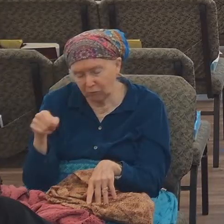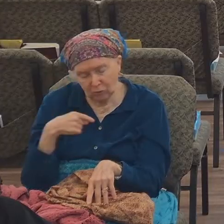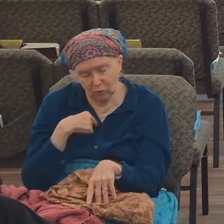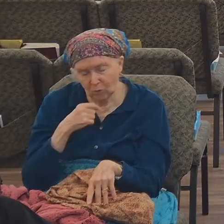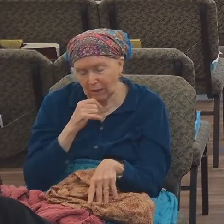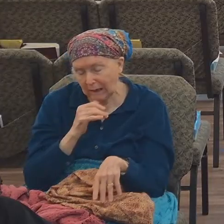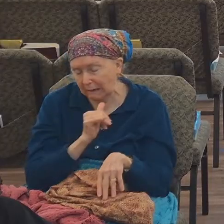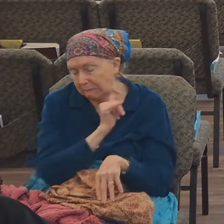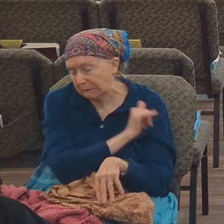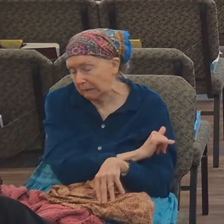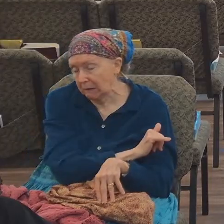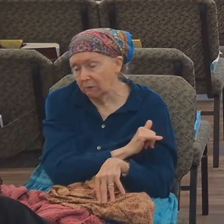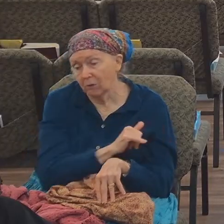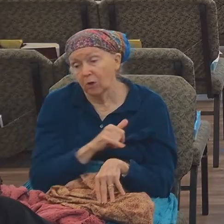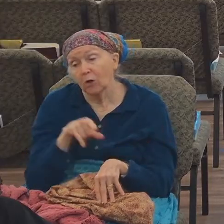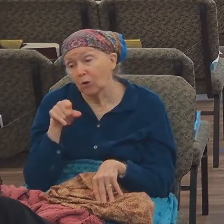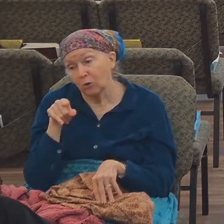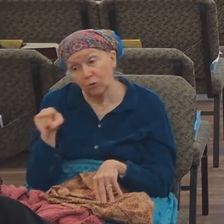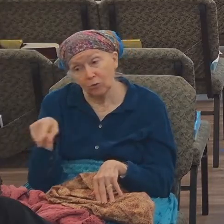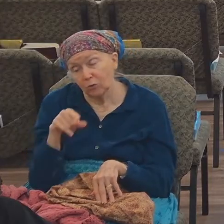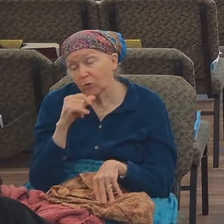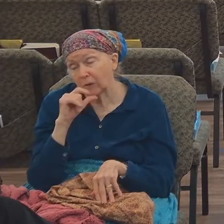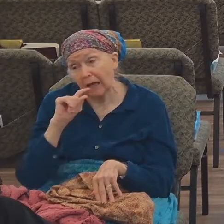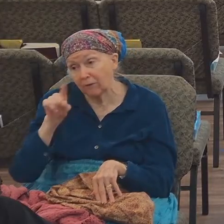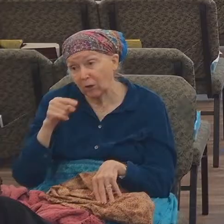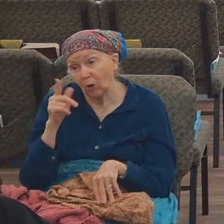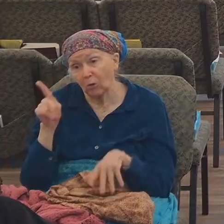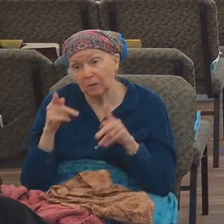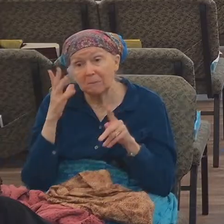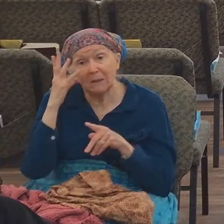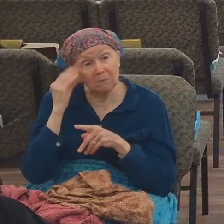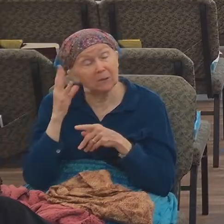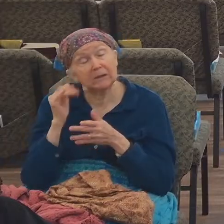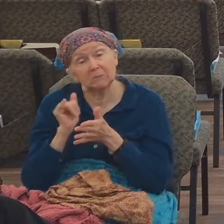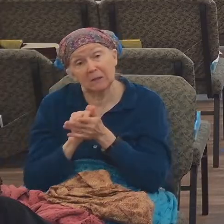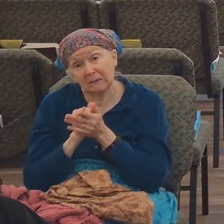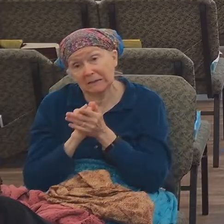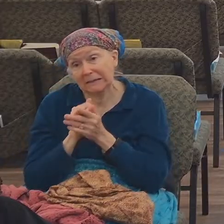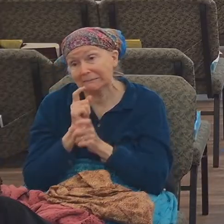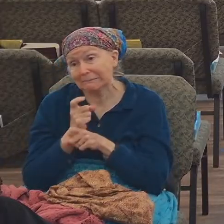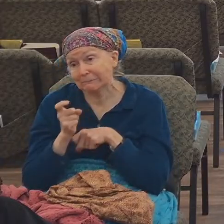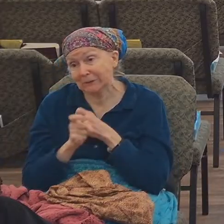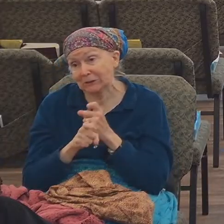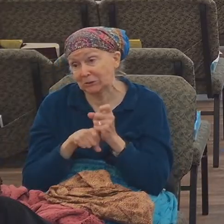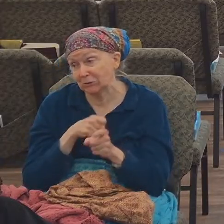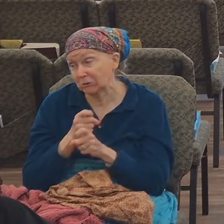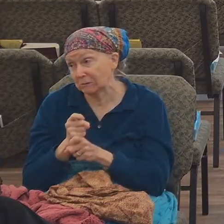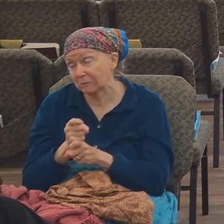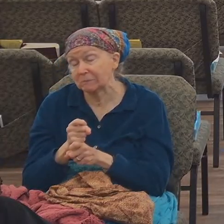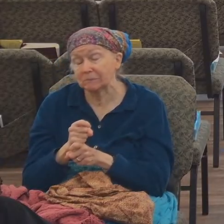wrong, right? You're not the only ones going through this. This is a widespread thing, okay? I said, but man,